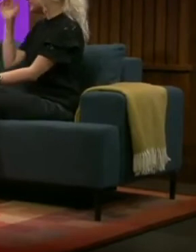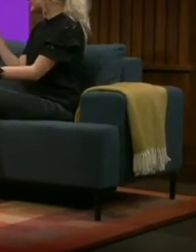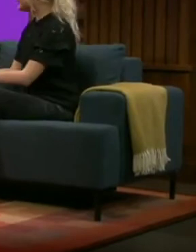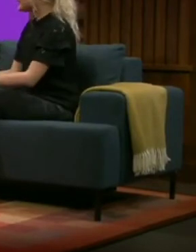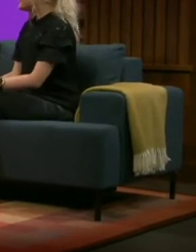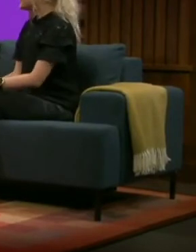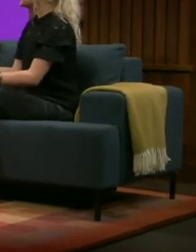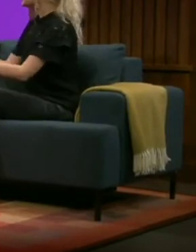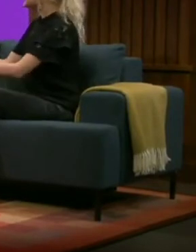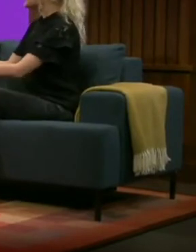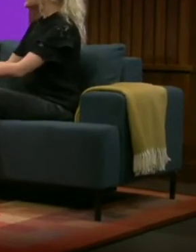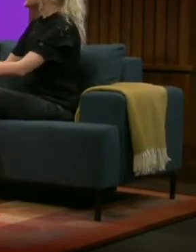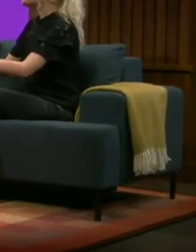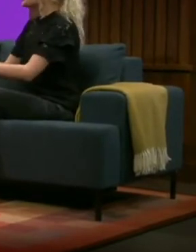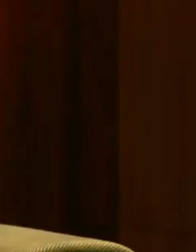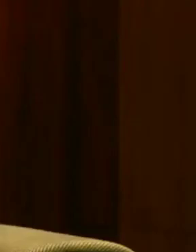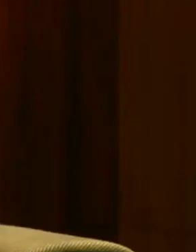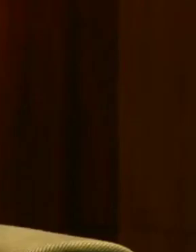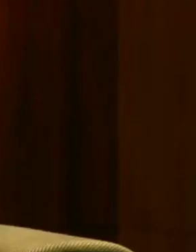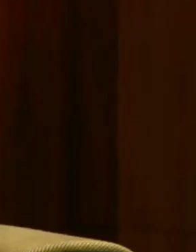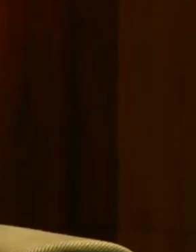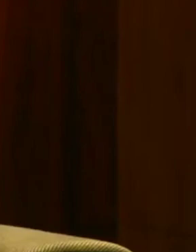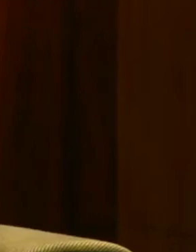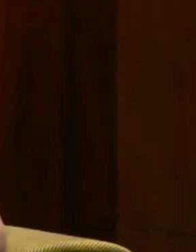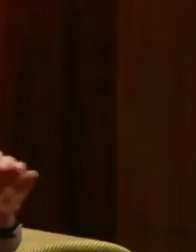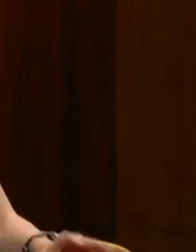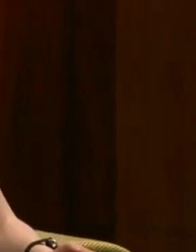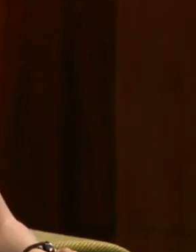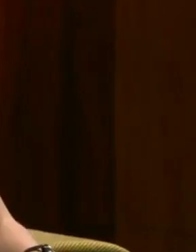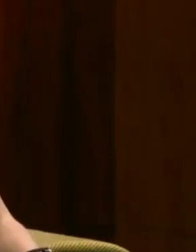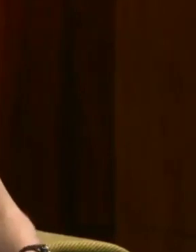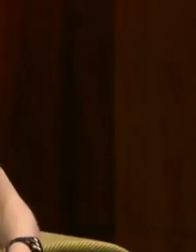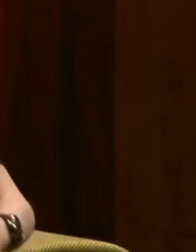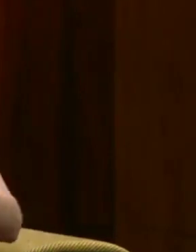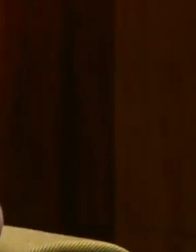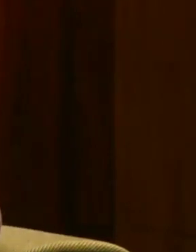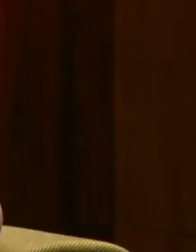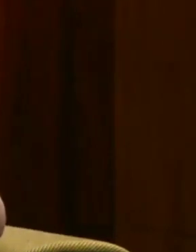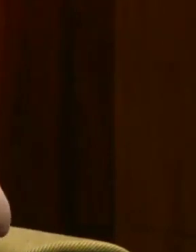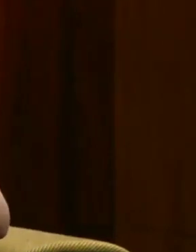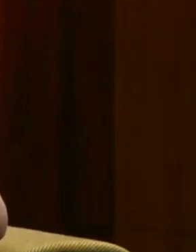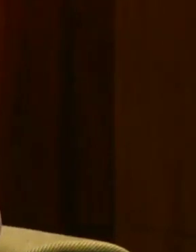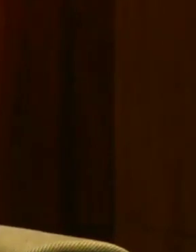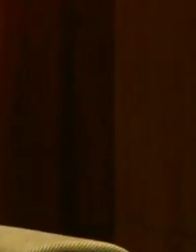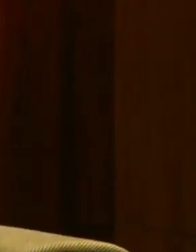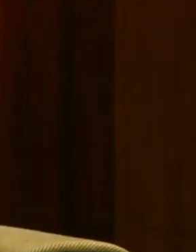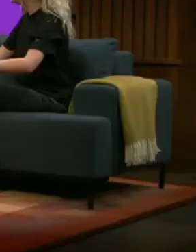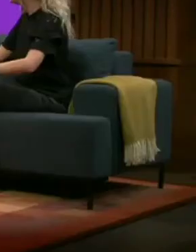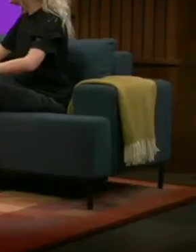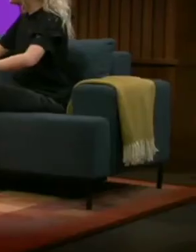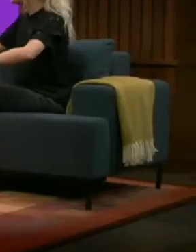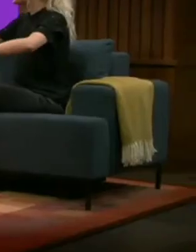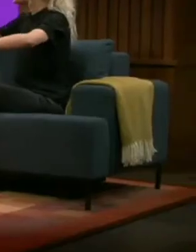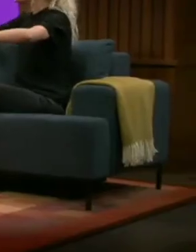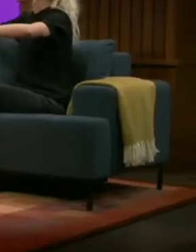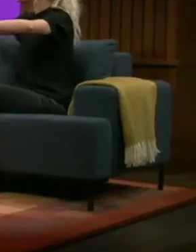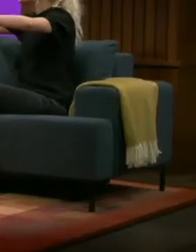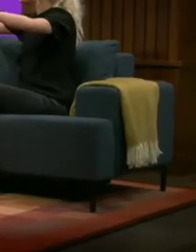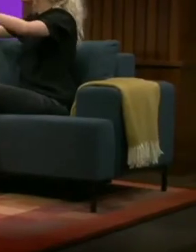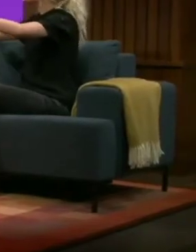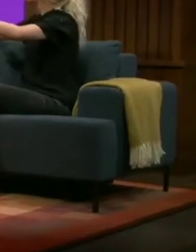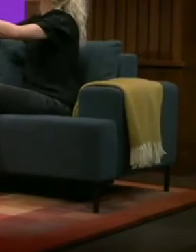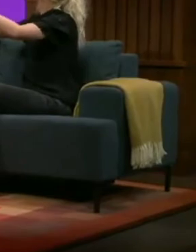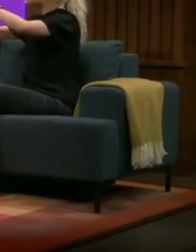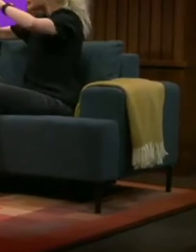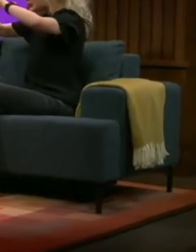Like glow squids will look so cool in the caves. Like Exactly. the They atmosphere. set this up Yes. so well. Like it will